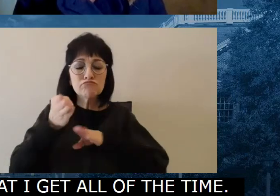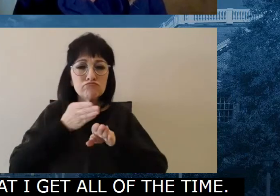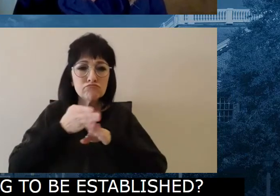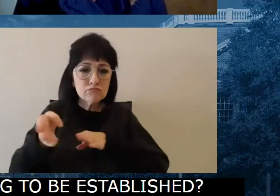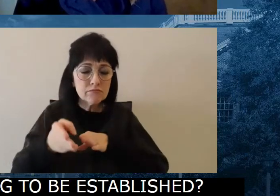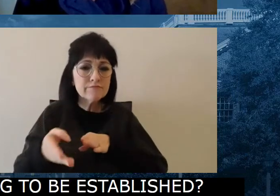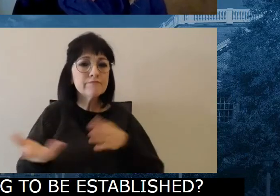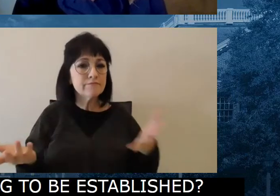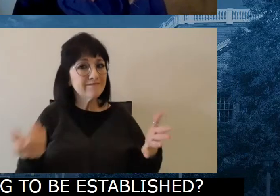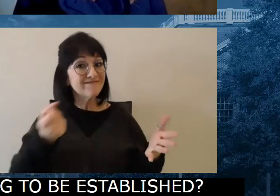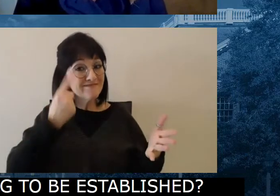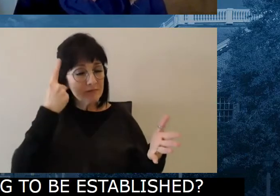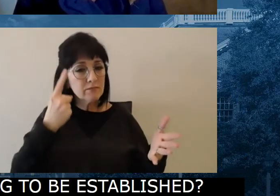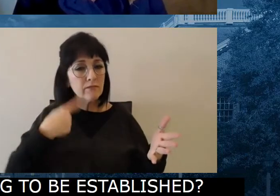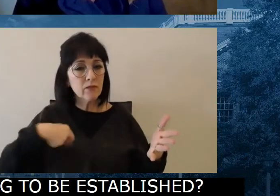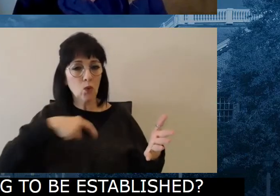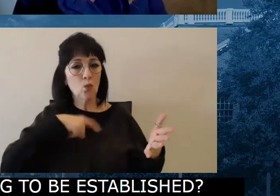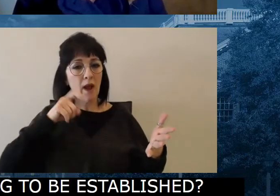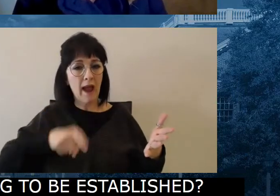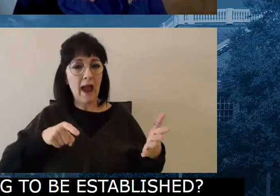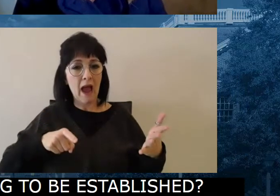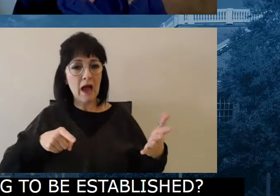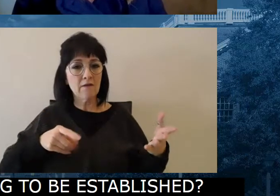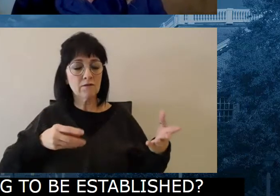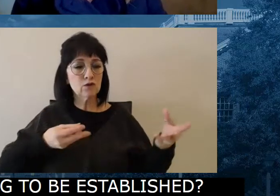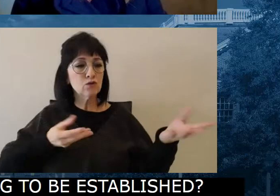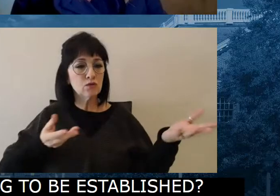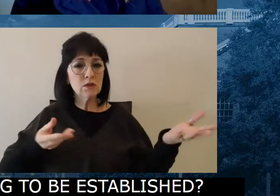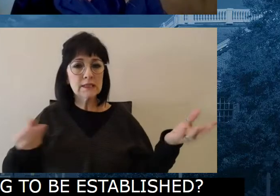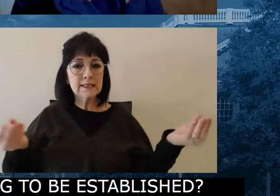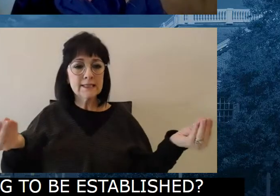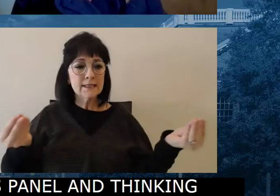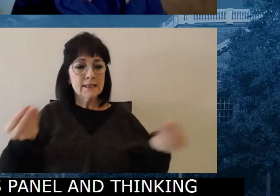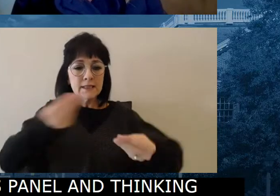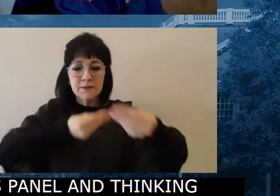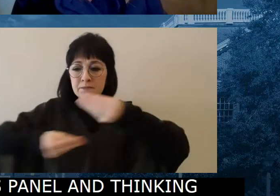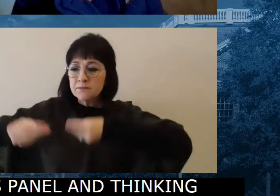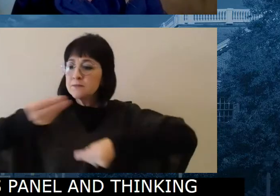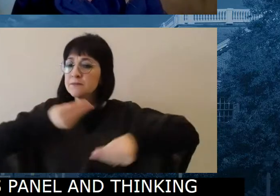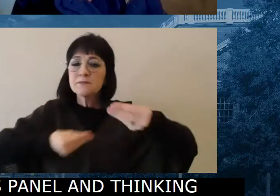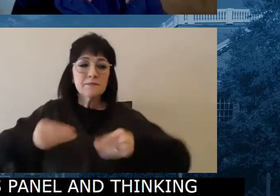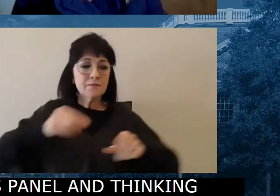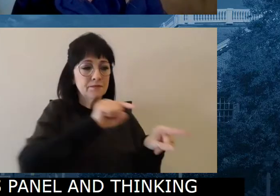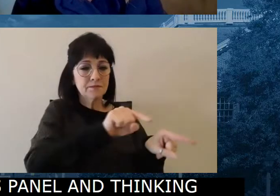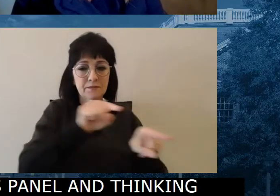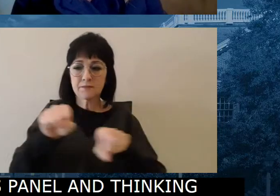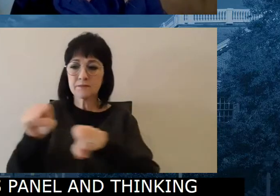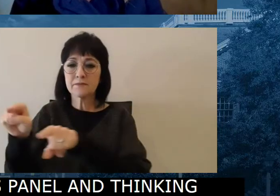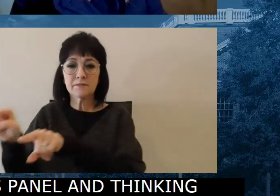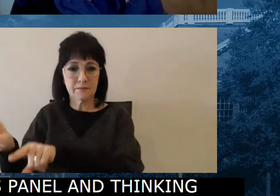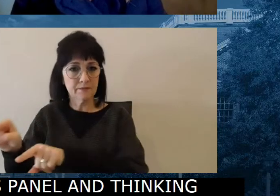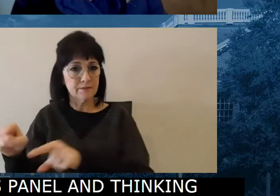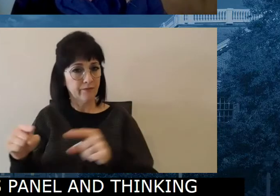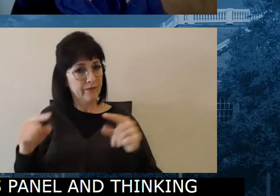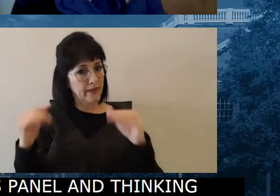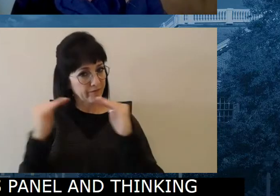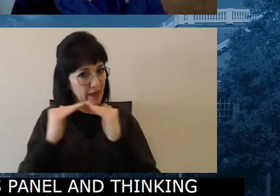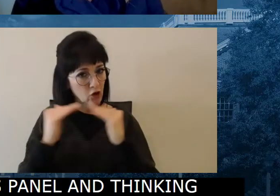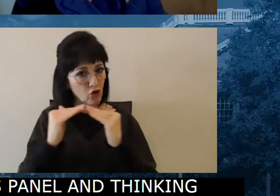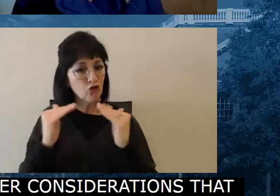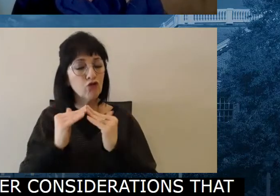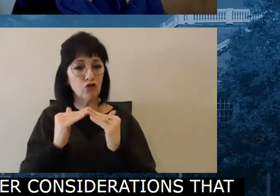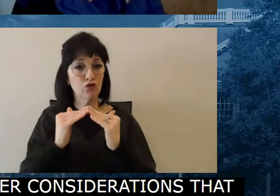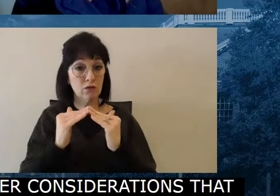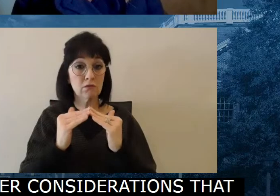equity, thinking about other considerations that go to the issue of fast, and fair. And